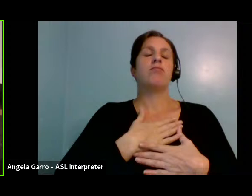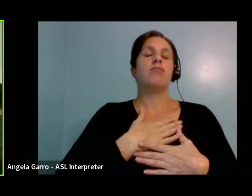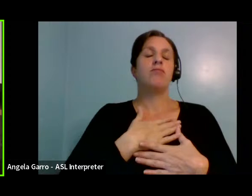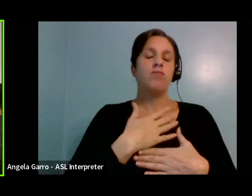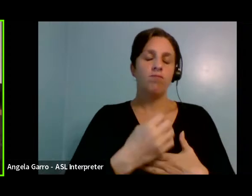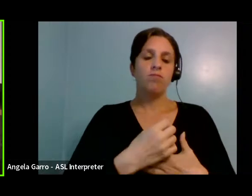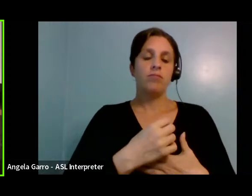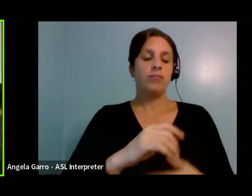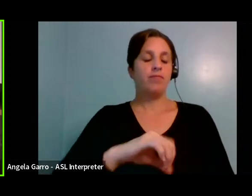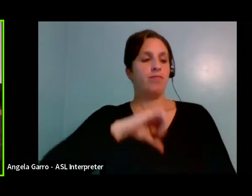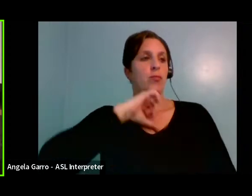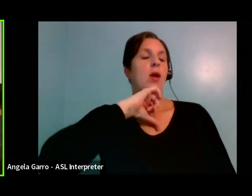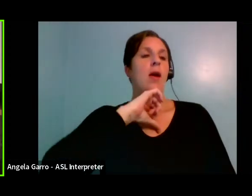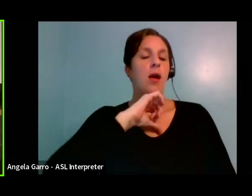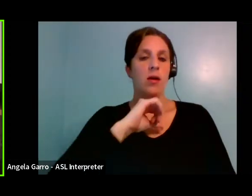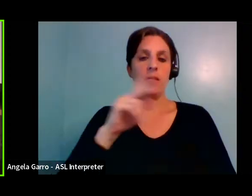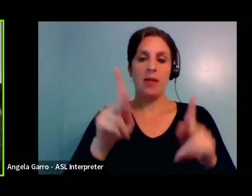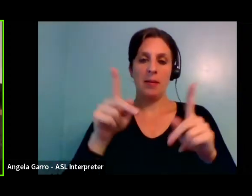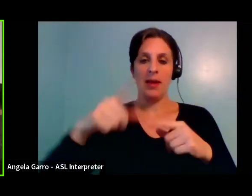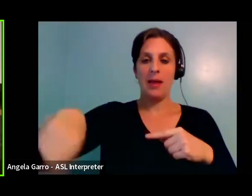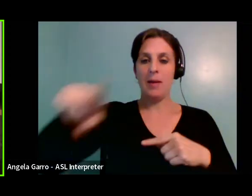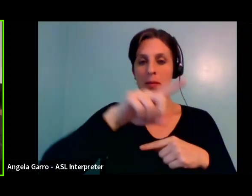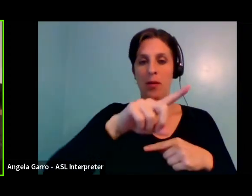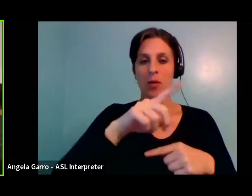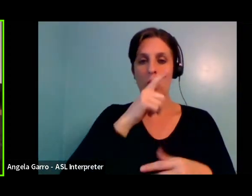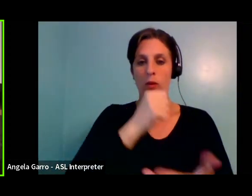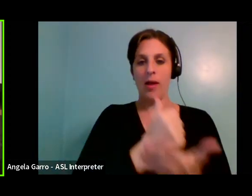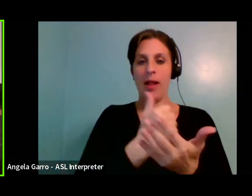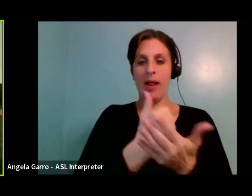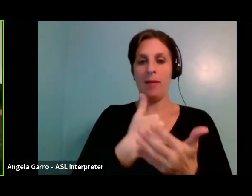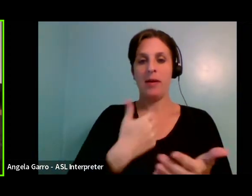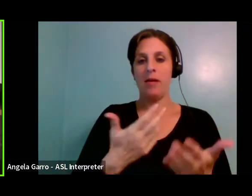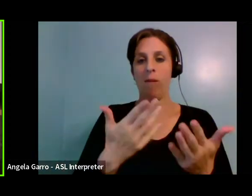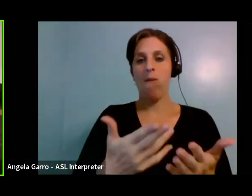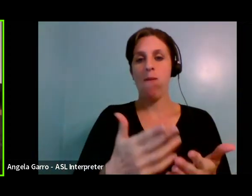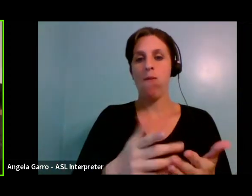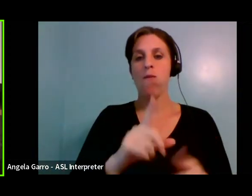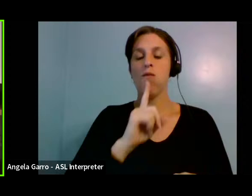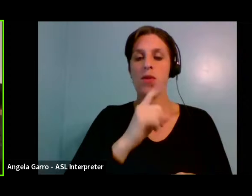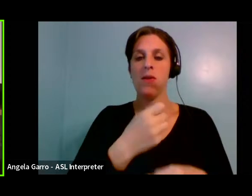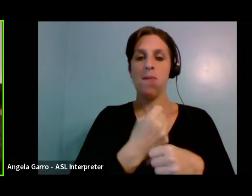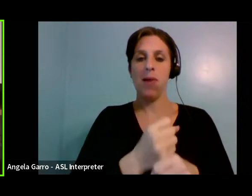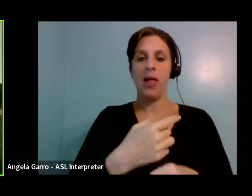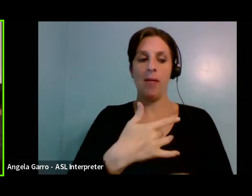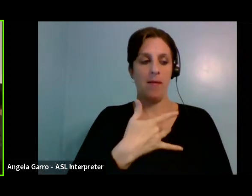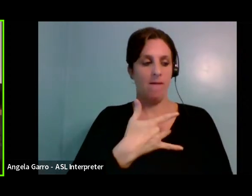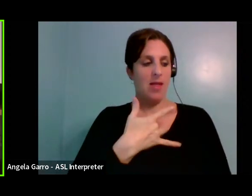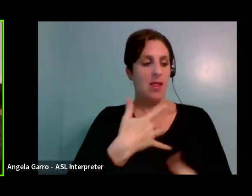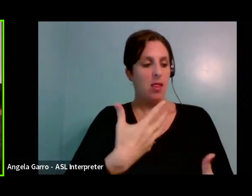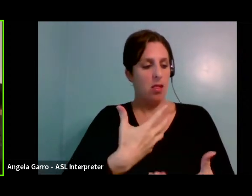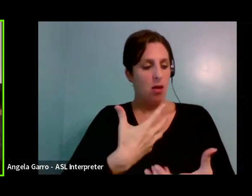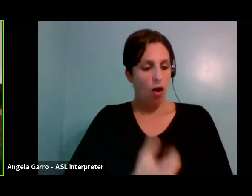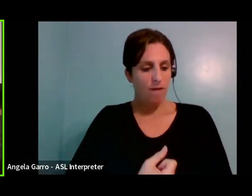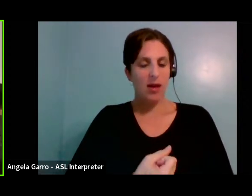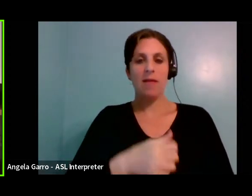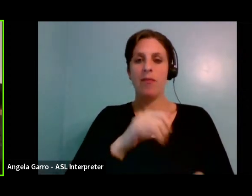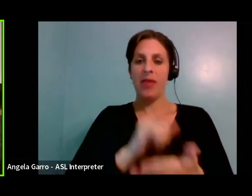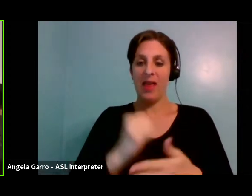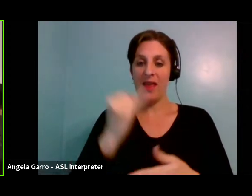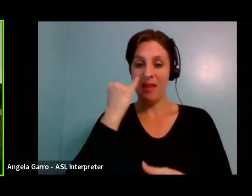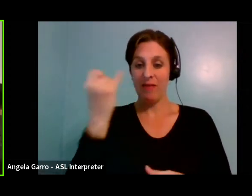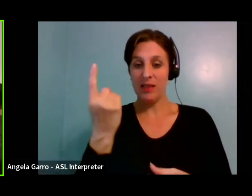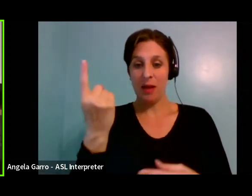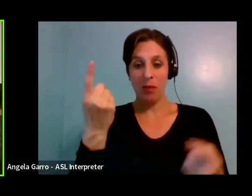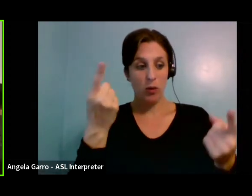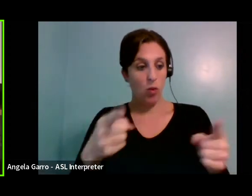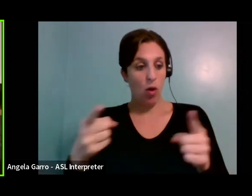proud of the folks that helped me there. It just made me confident that if there was something going on at the